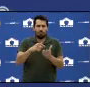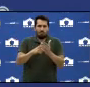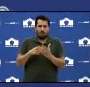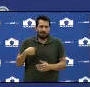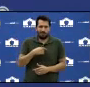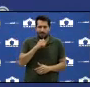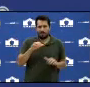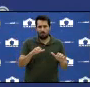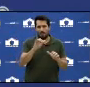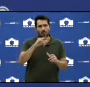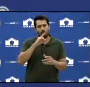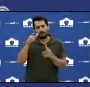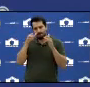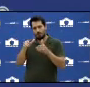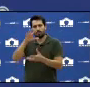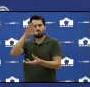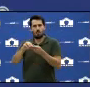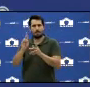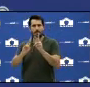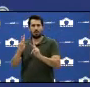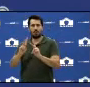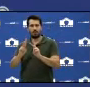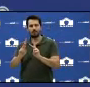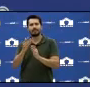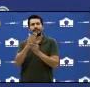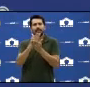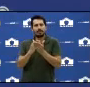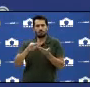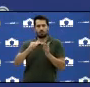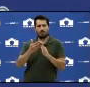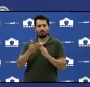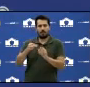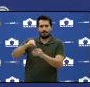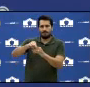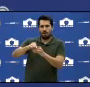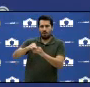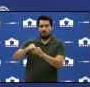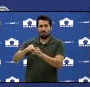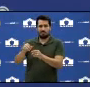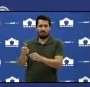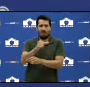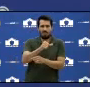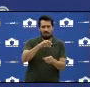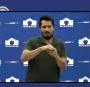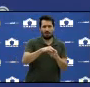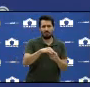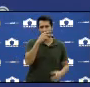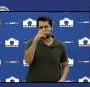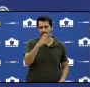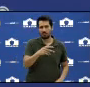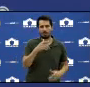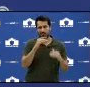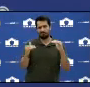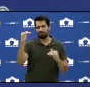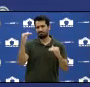do. And if, in fact, if we did that, some communities vote in higher numbers than others. And so we may end up with a